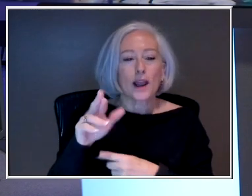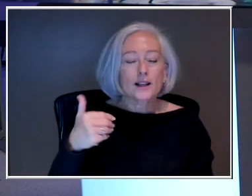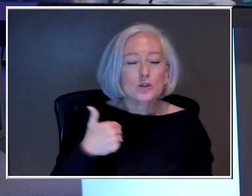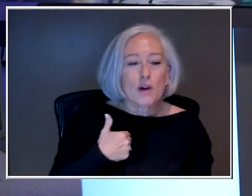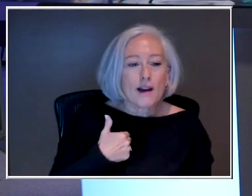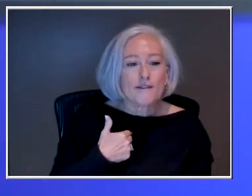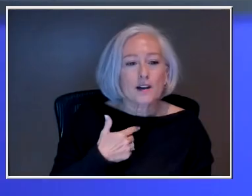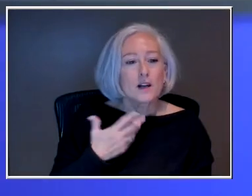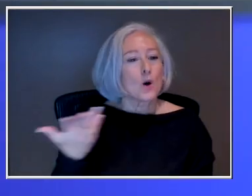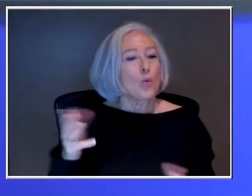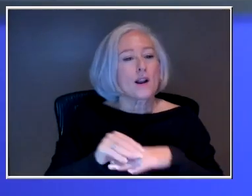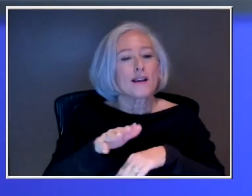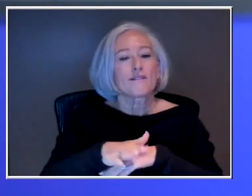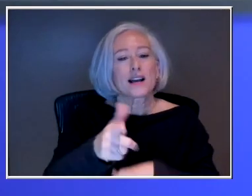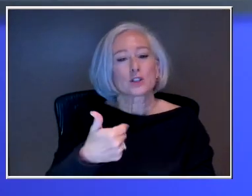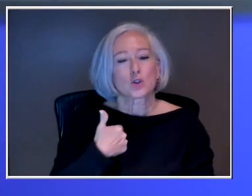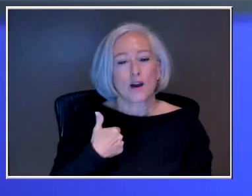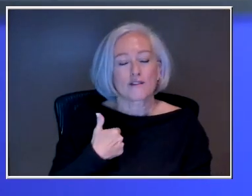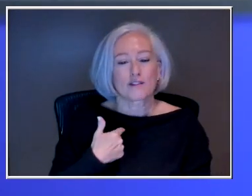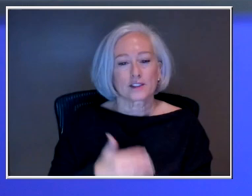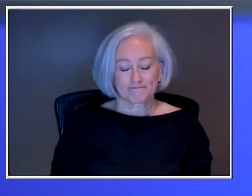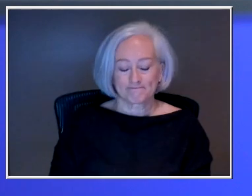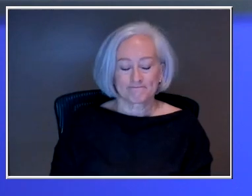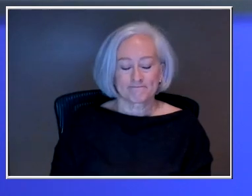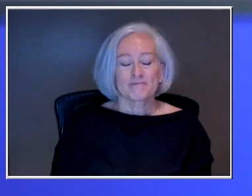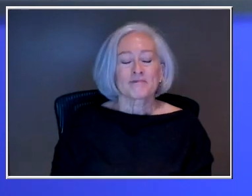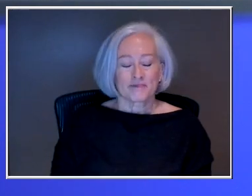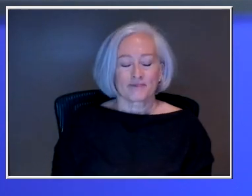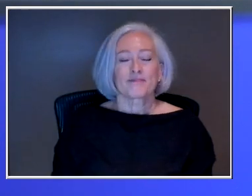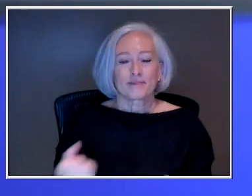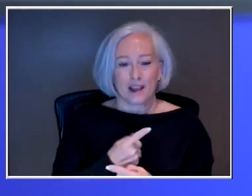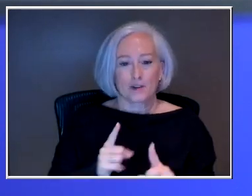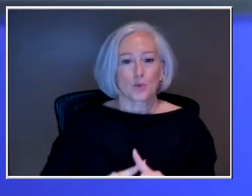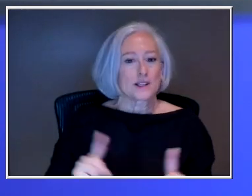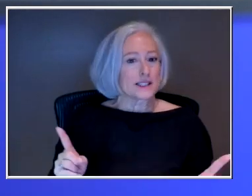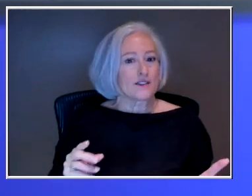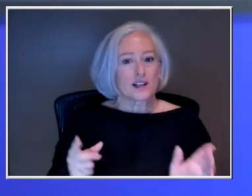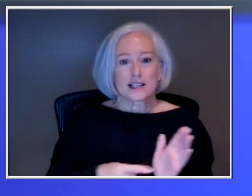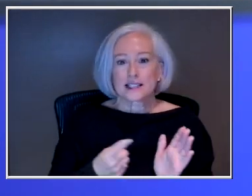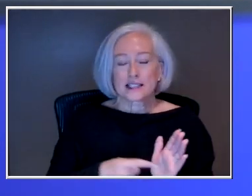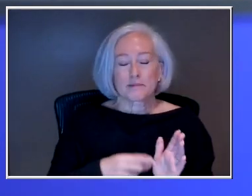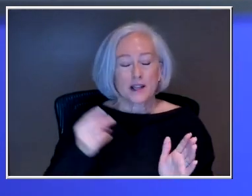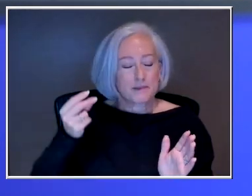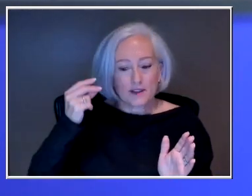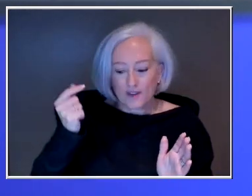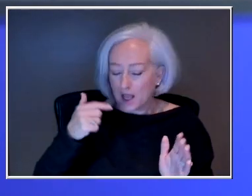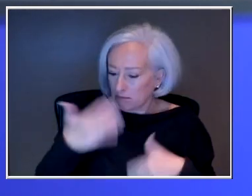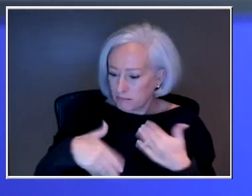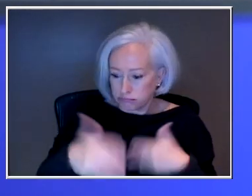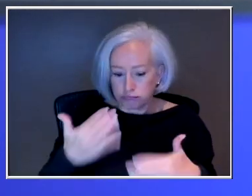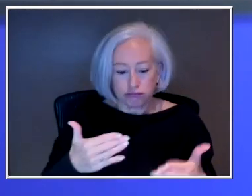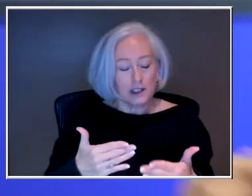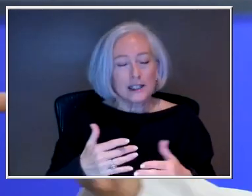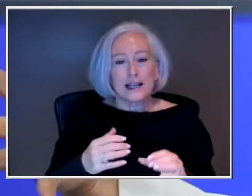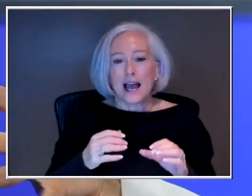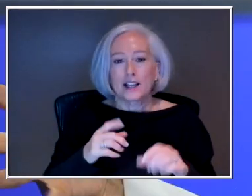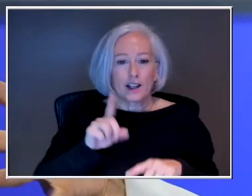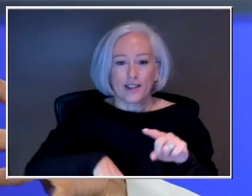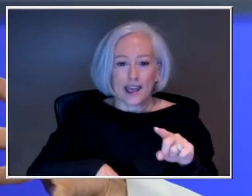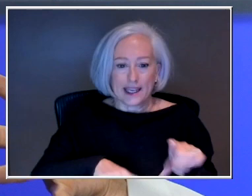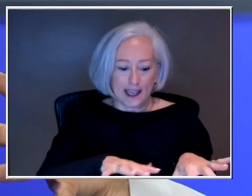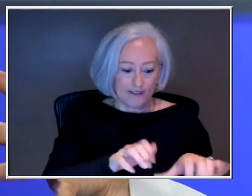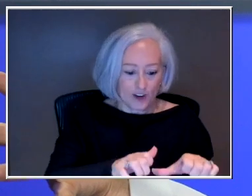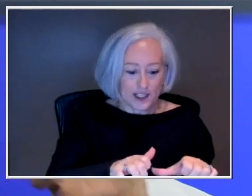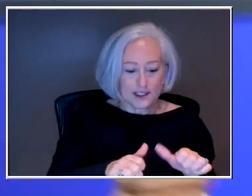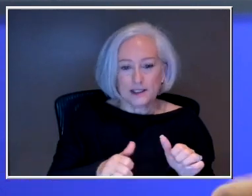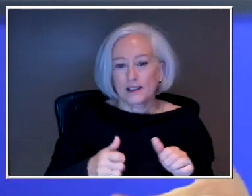for them? Yeah, everyone's different. Sometimes it goes so fast and you can't freeze, or they didn't get the advice. And sometimes you're still able to build your family on